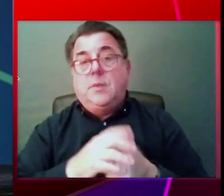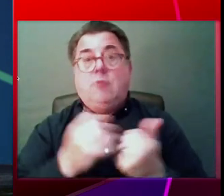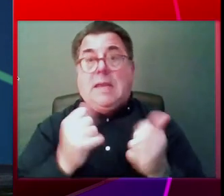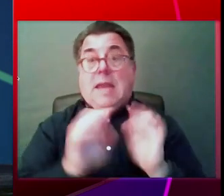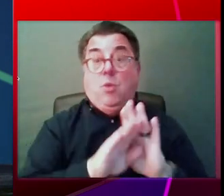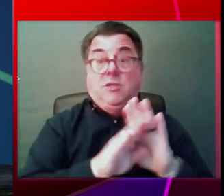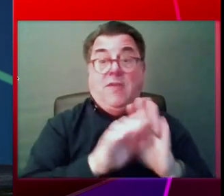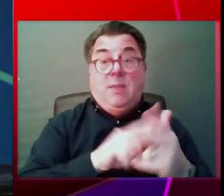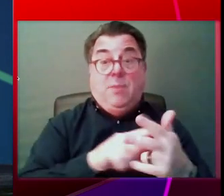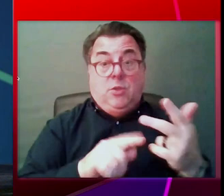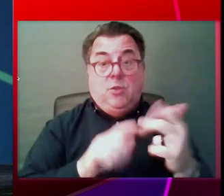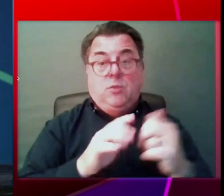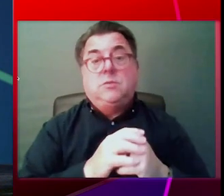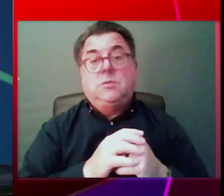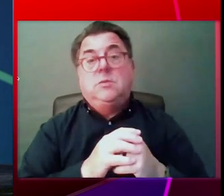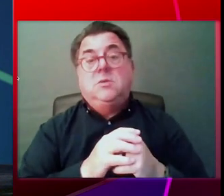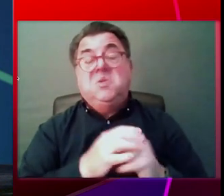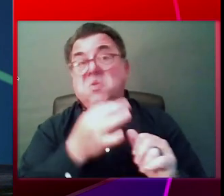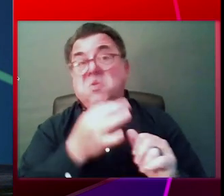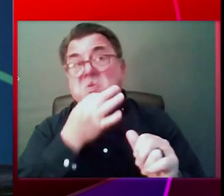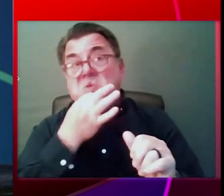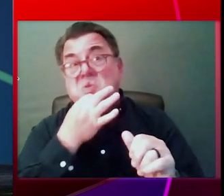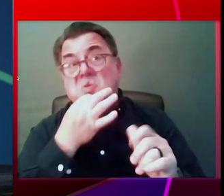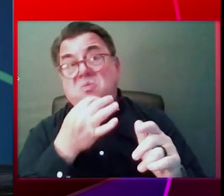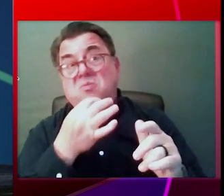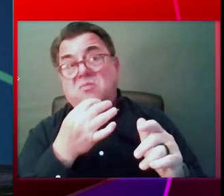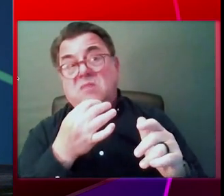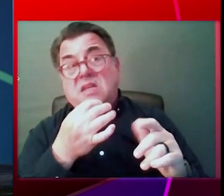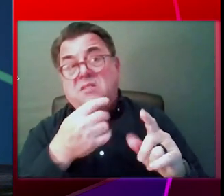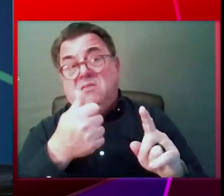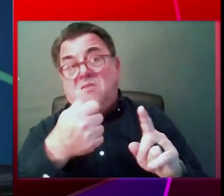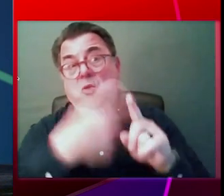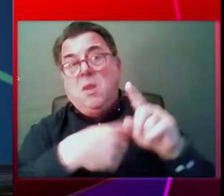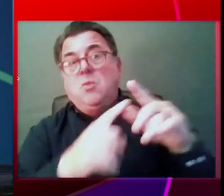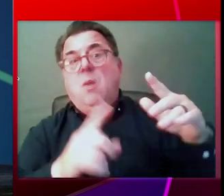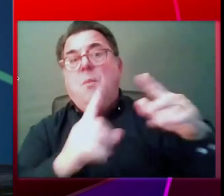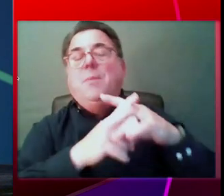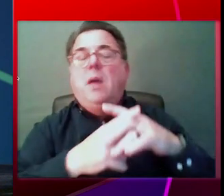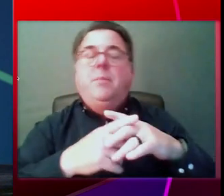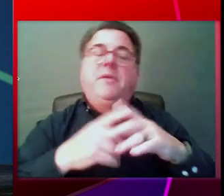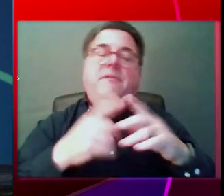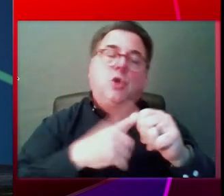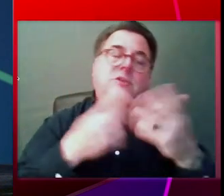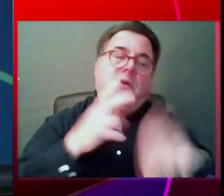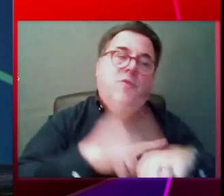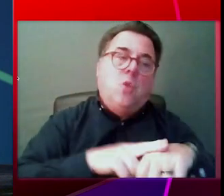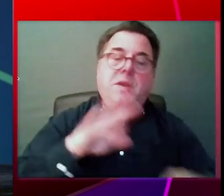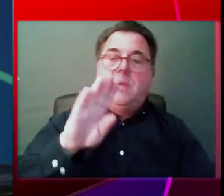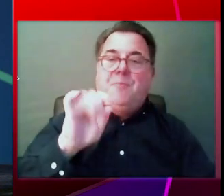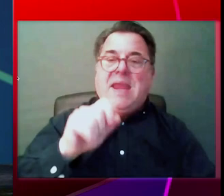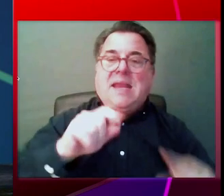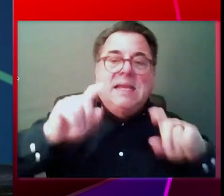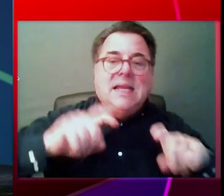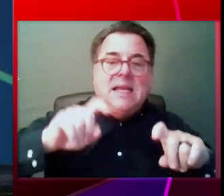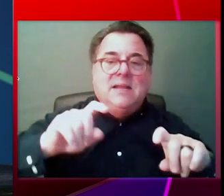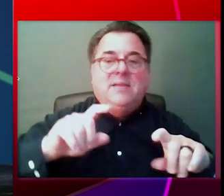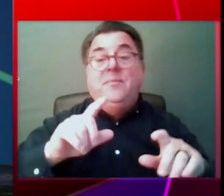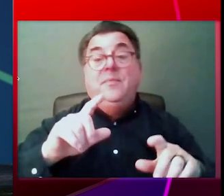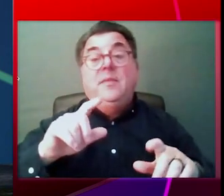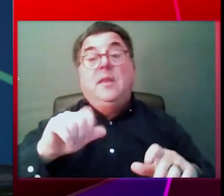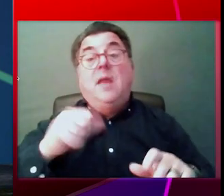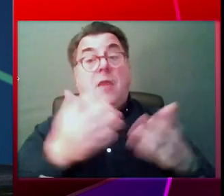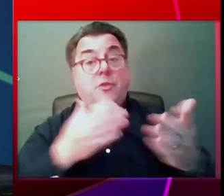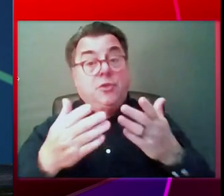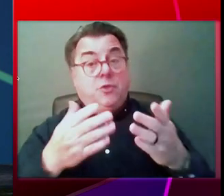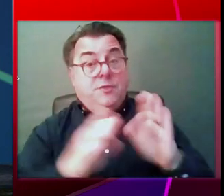So expect to see them in the next few months in a beta form. Nice. But other services that developers